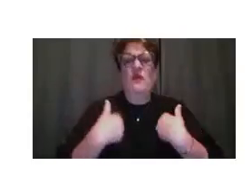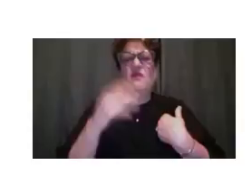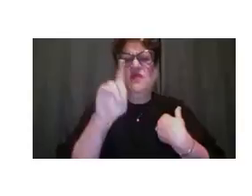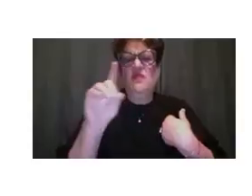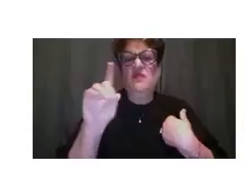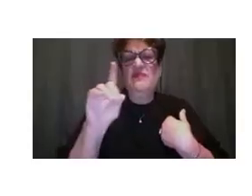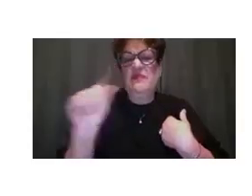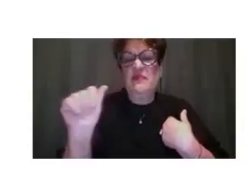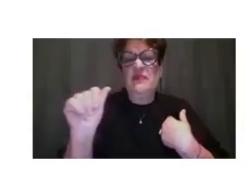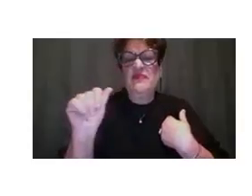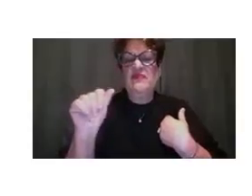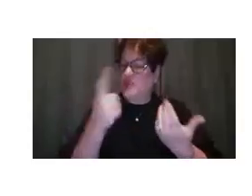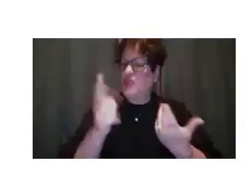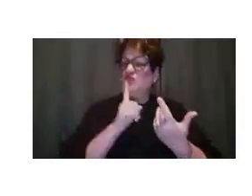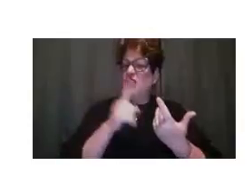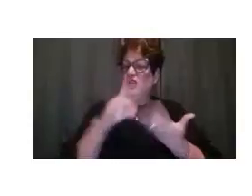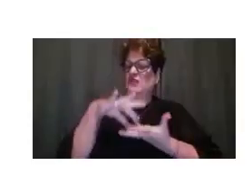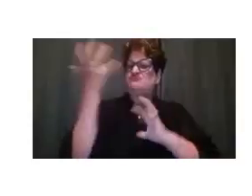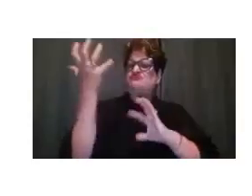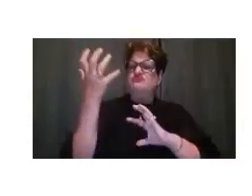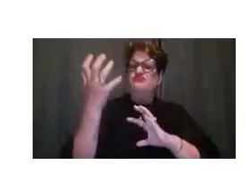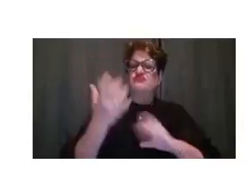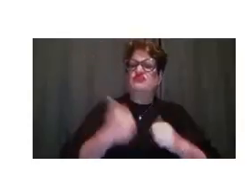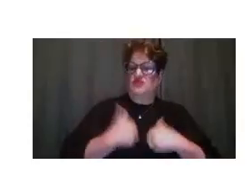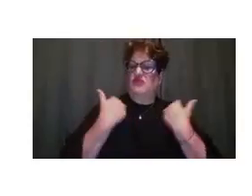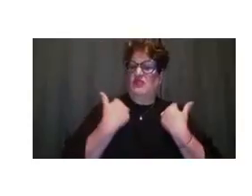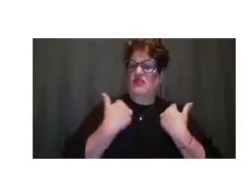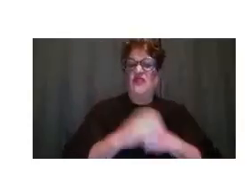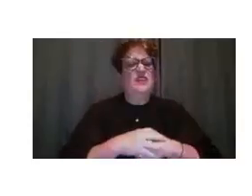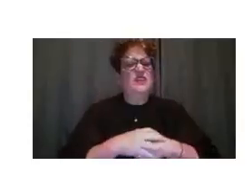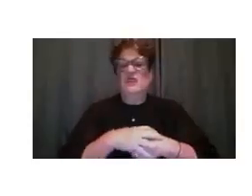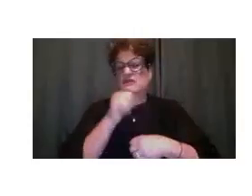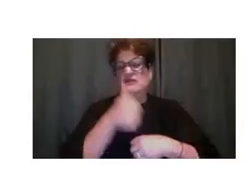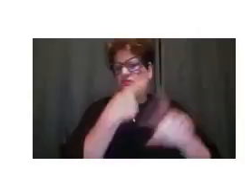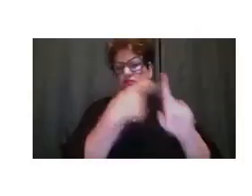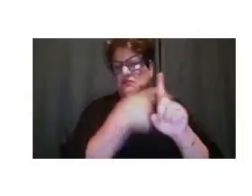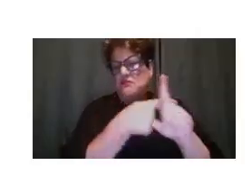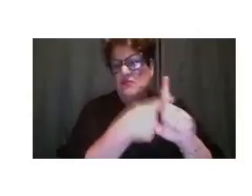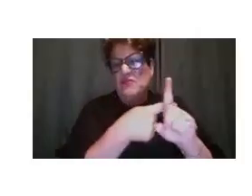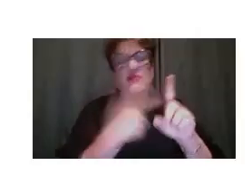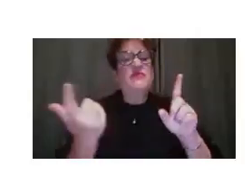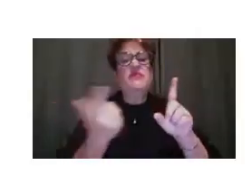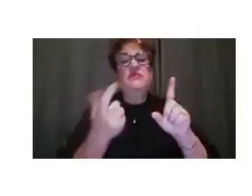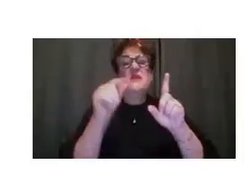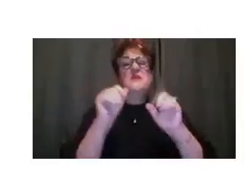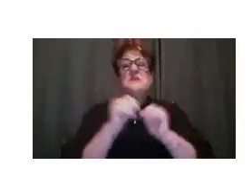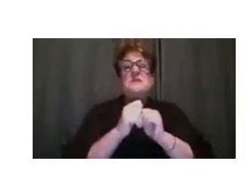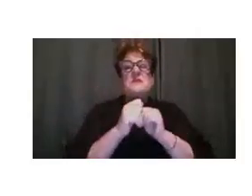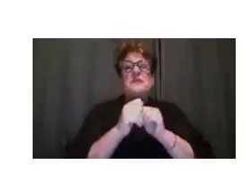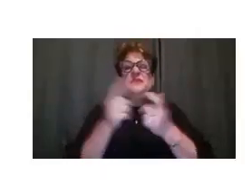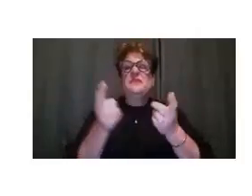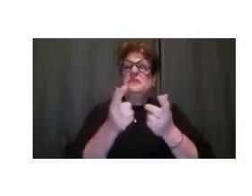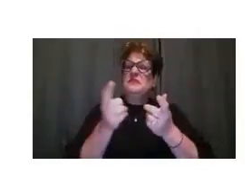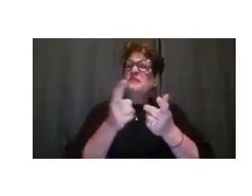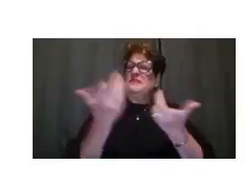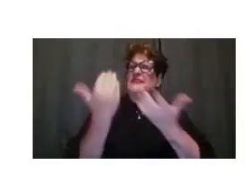more harm than good. And the latest bias that was put on